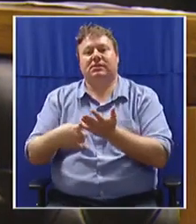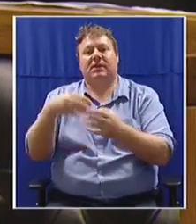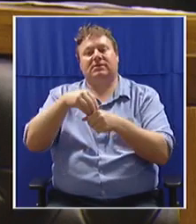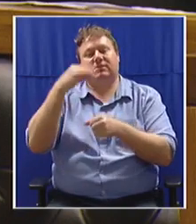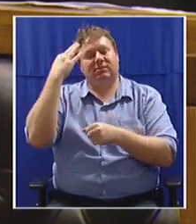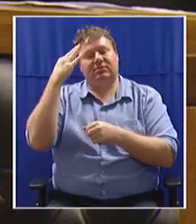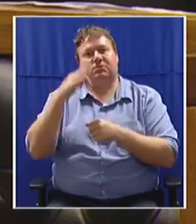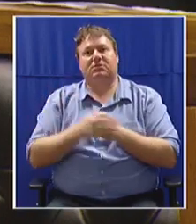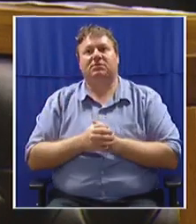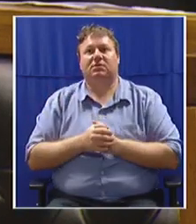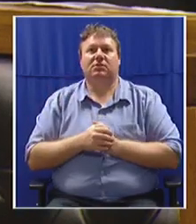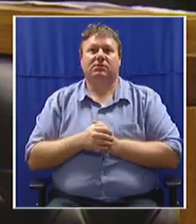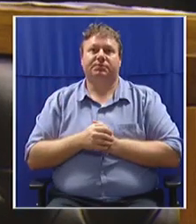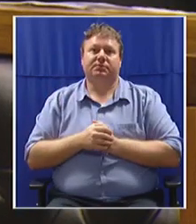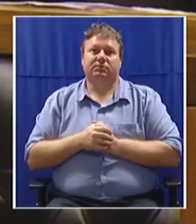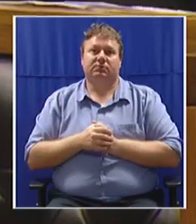that our training